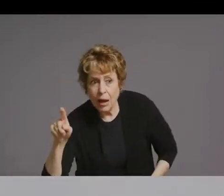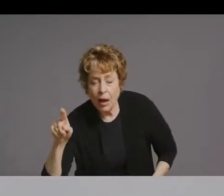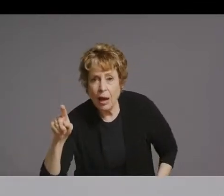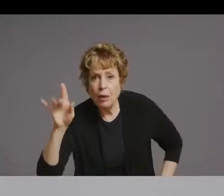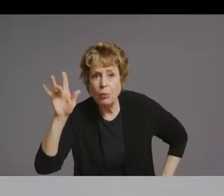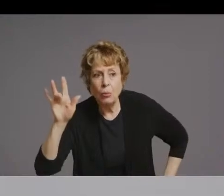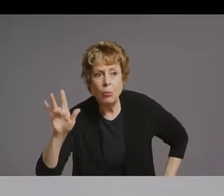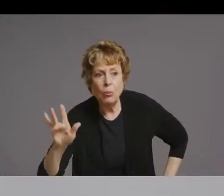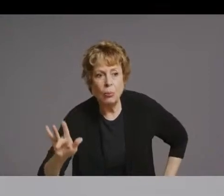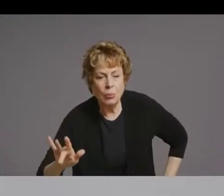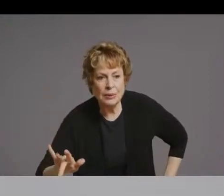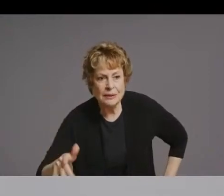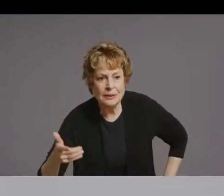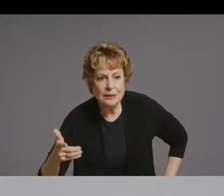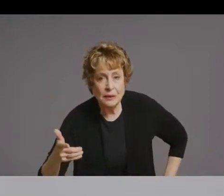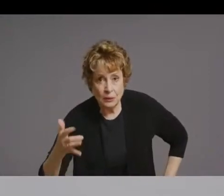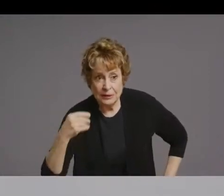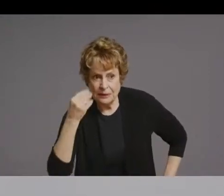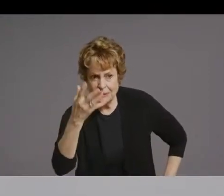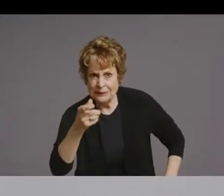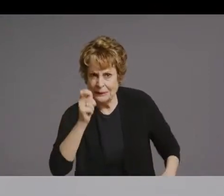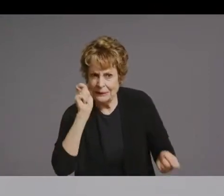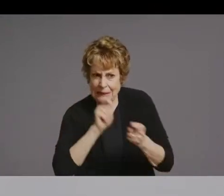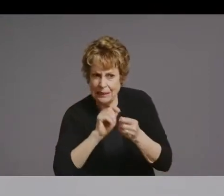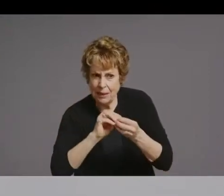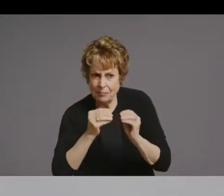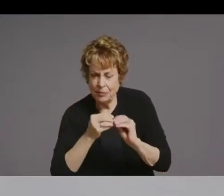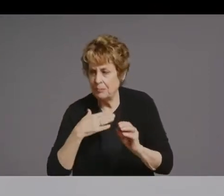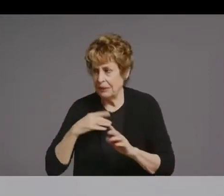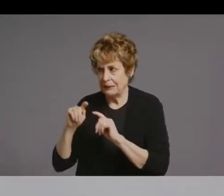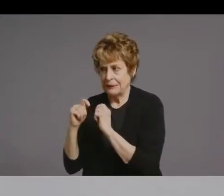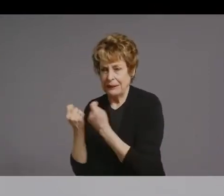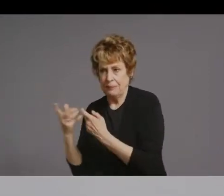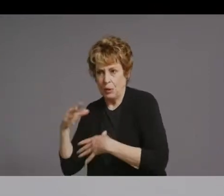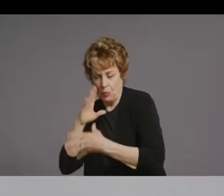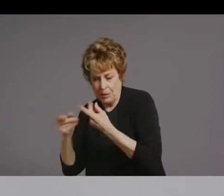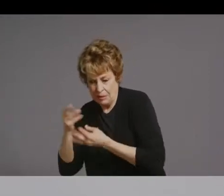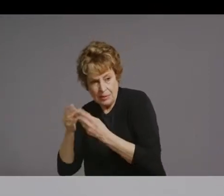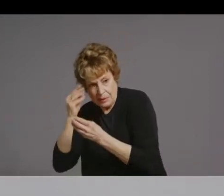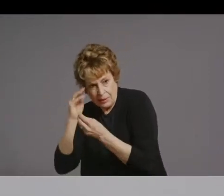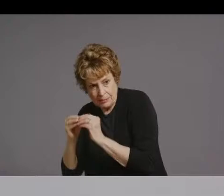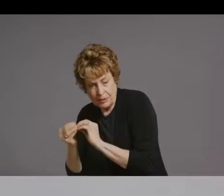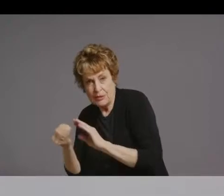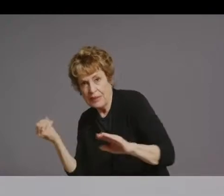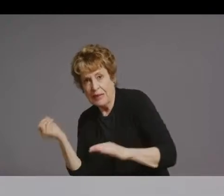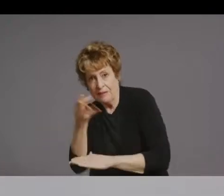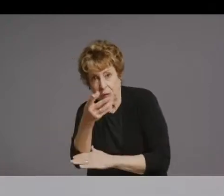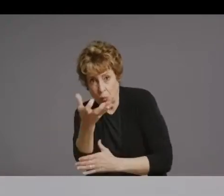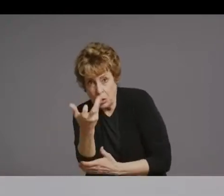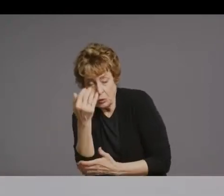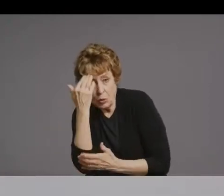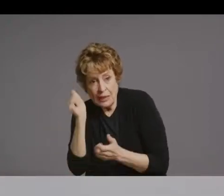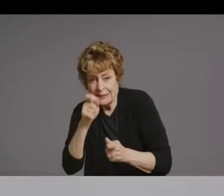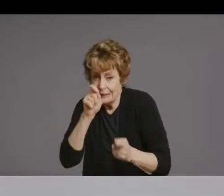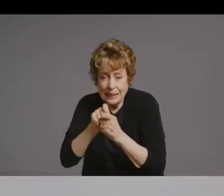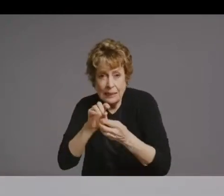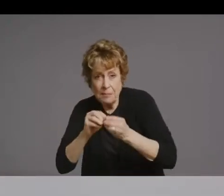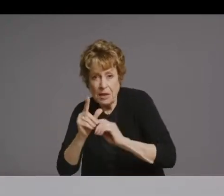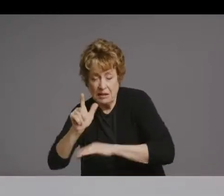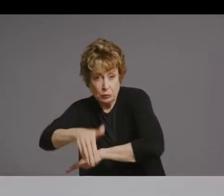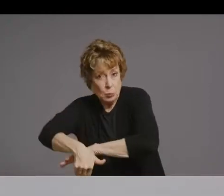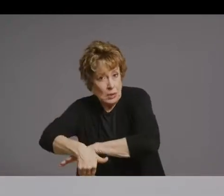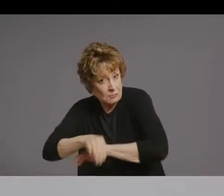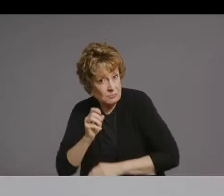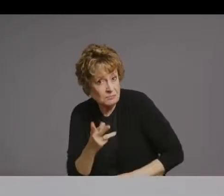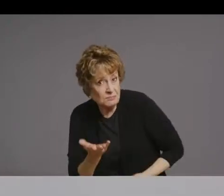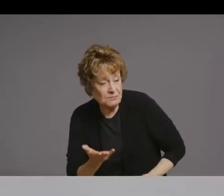that exact number after this. We'll have our team pull it and get you those numbers. Yeah, no problem. And then with